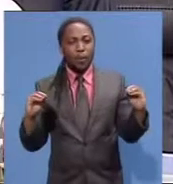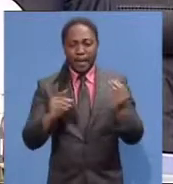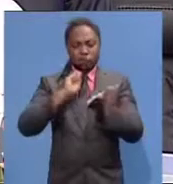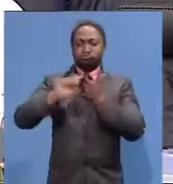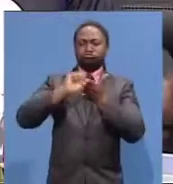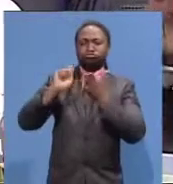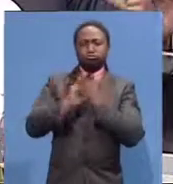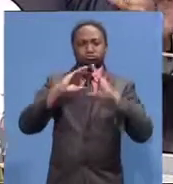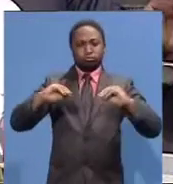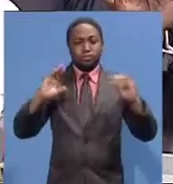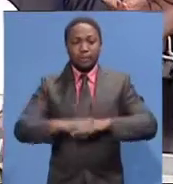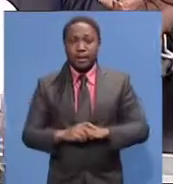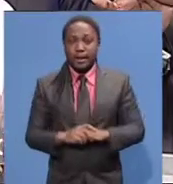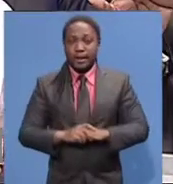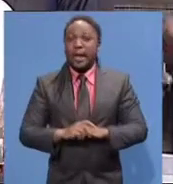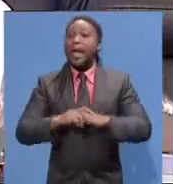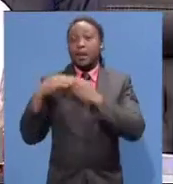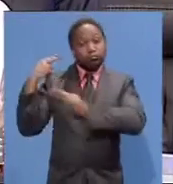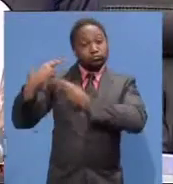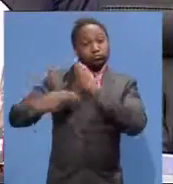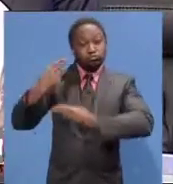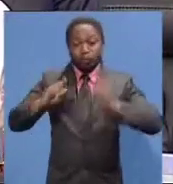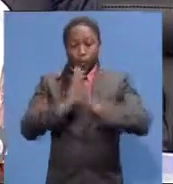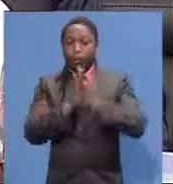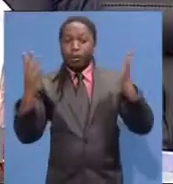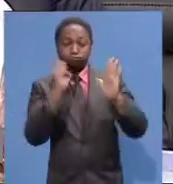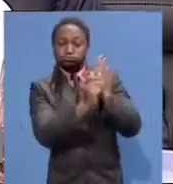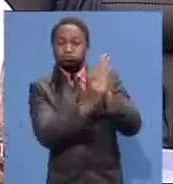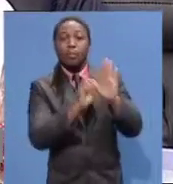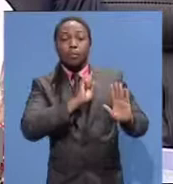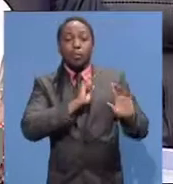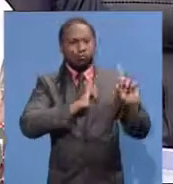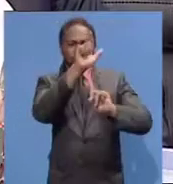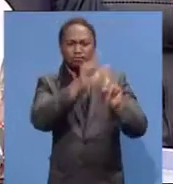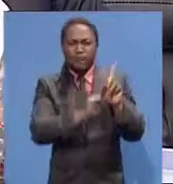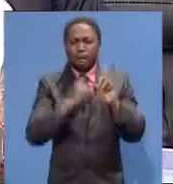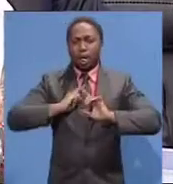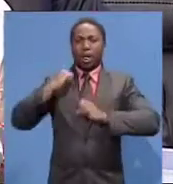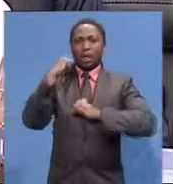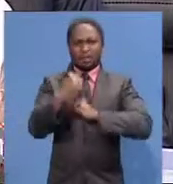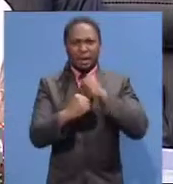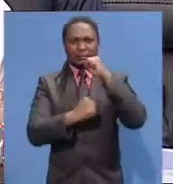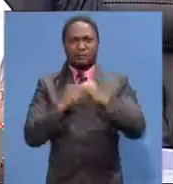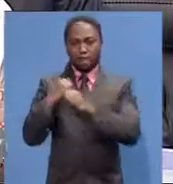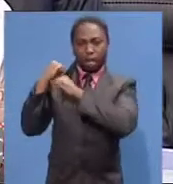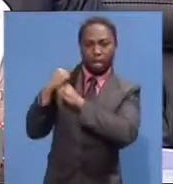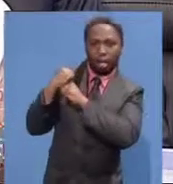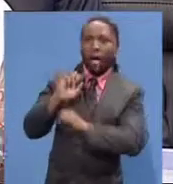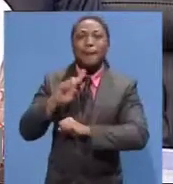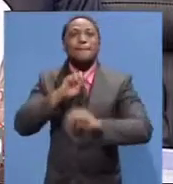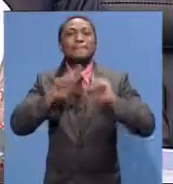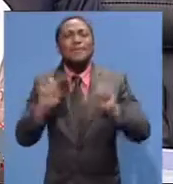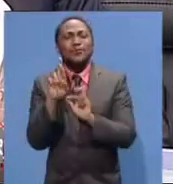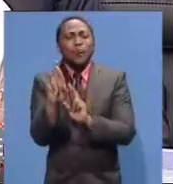written, and the annals and books of history are constructed on the man who harbors not on the difficulties he has to go through, but on the hope of a